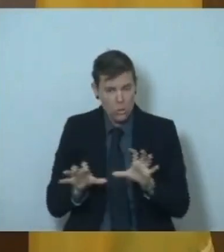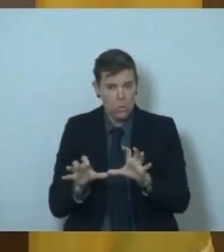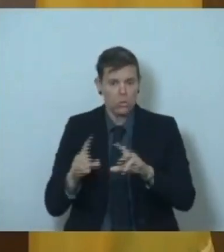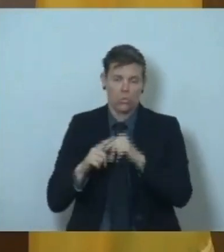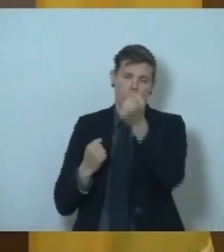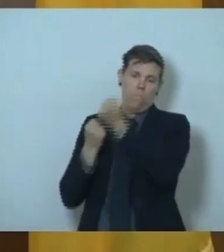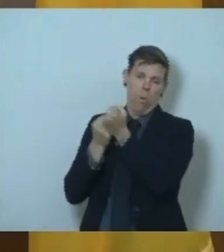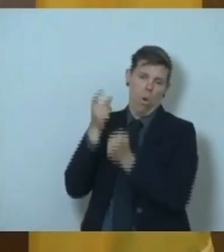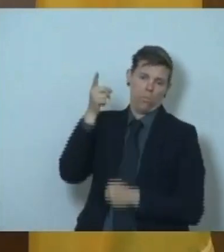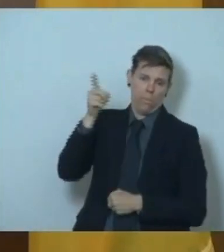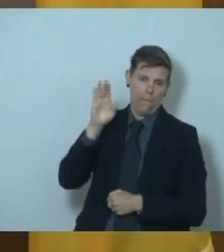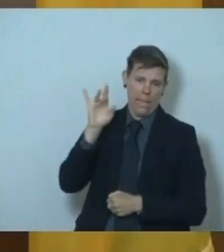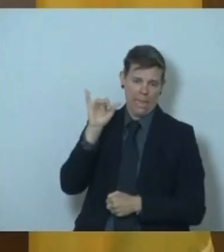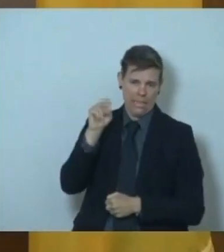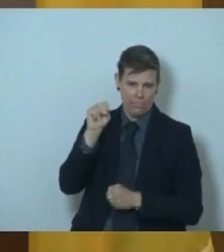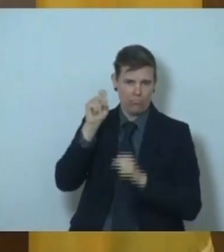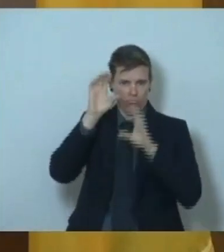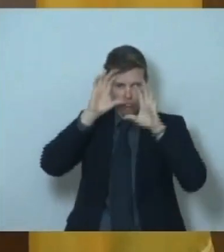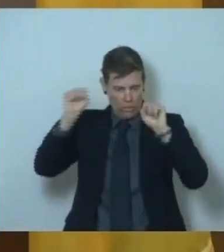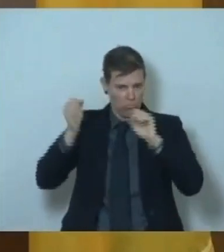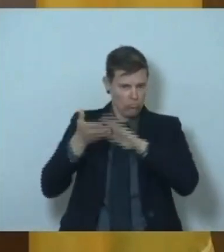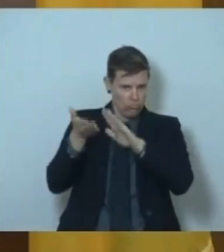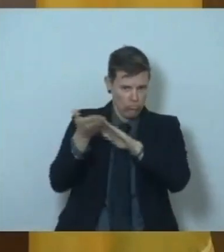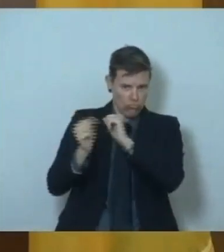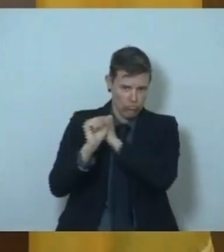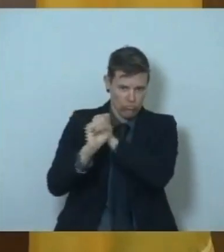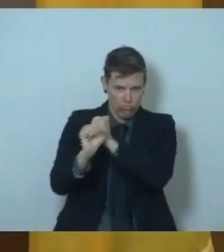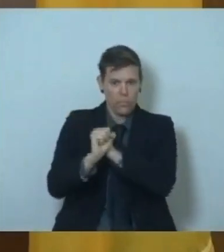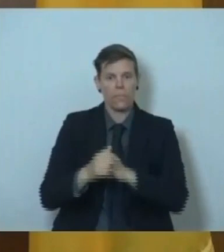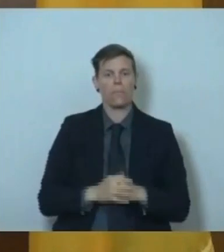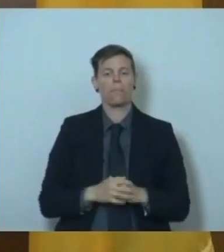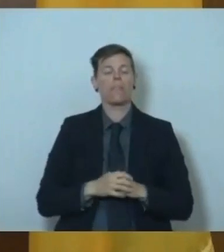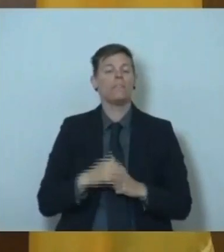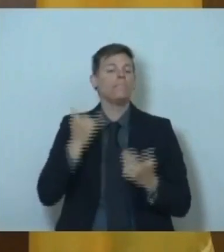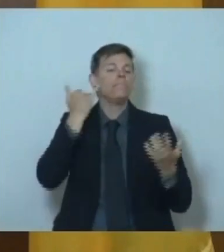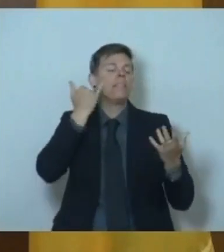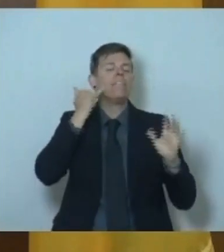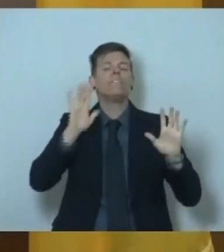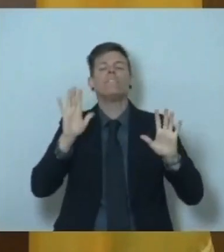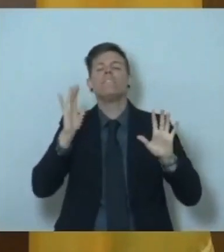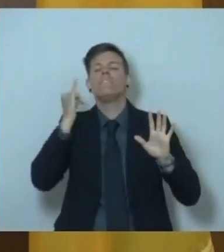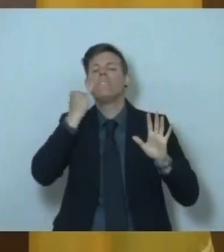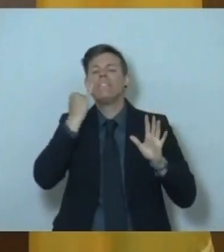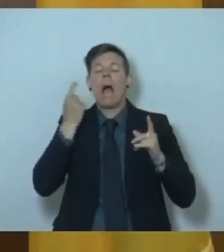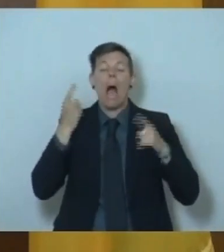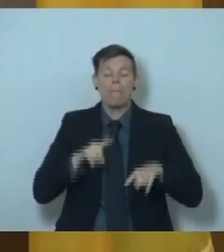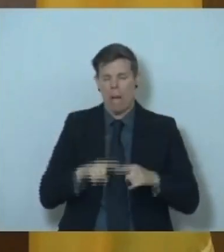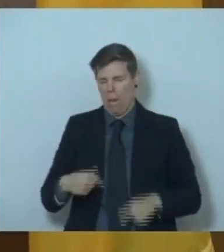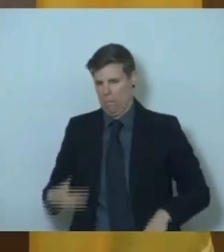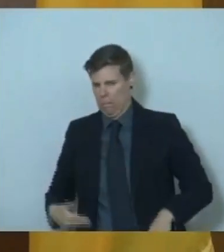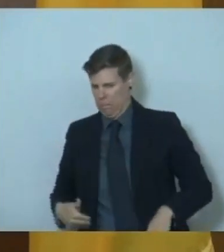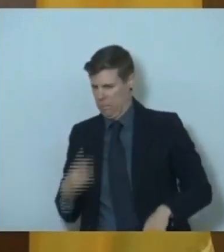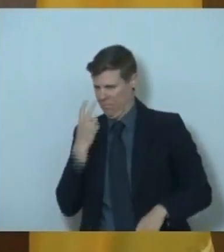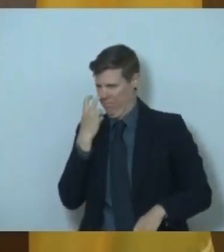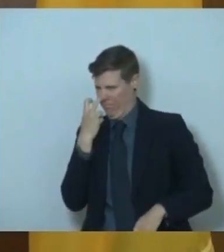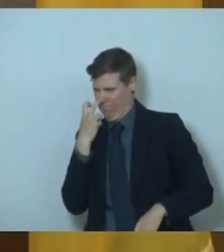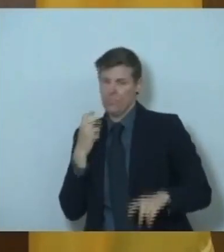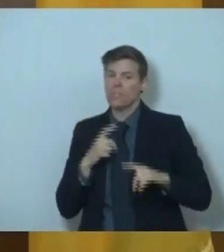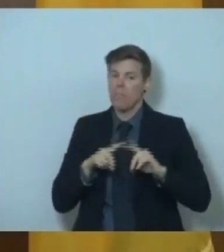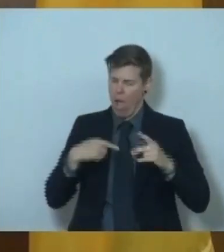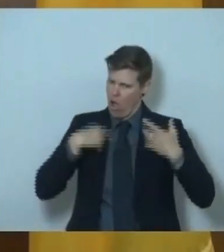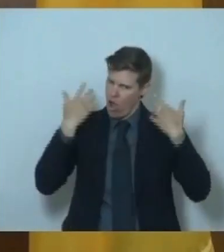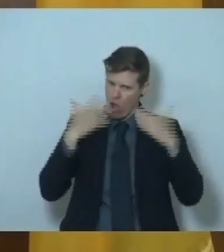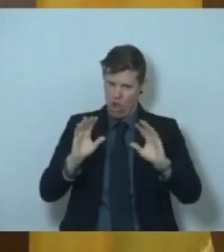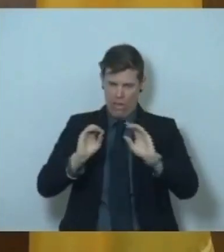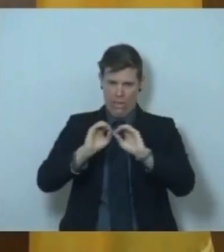shift, I've made pretty clear statements that being governor today in New Mexico is the job I